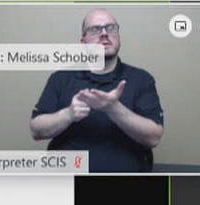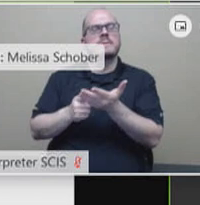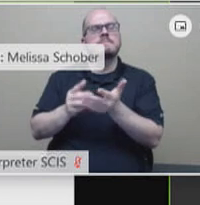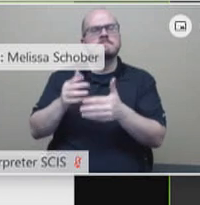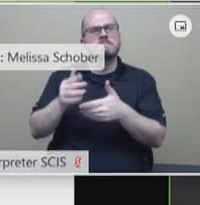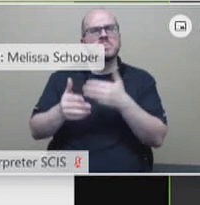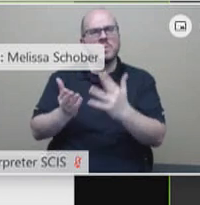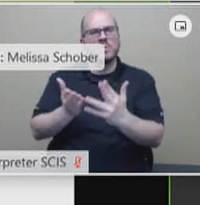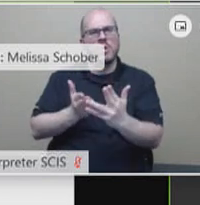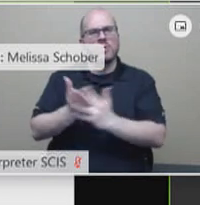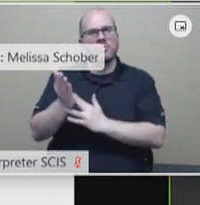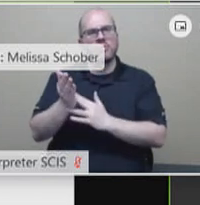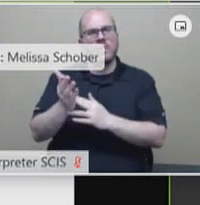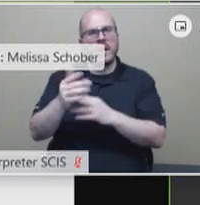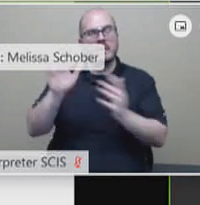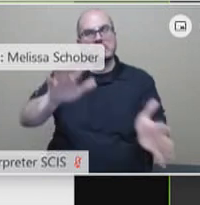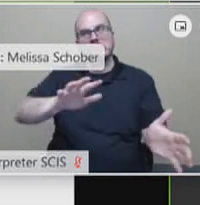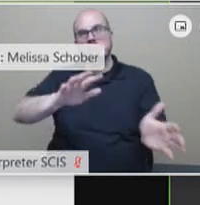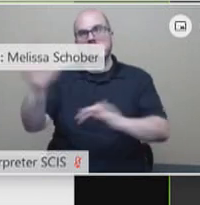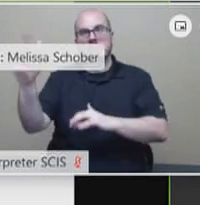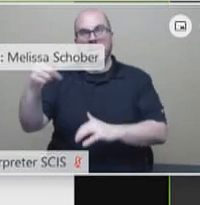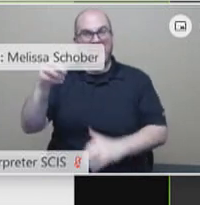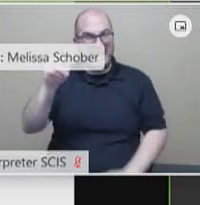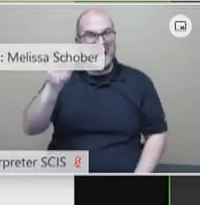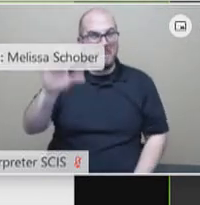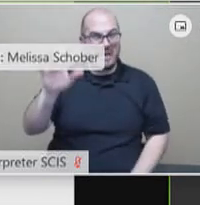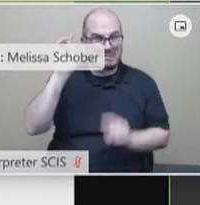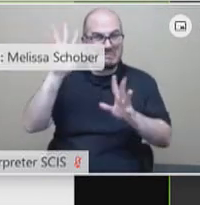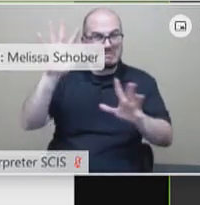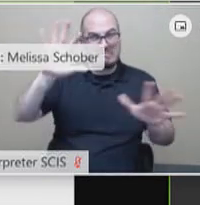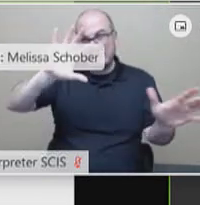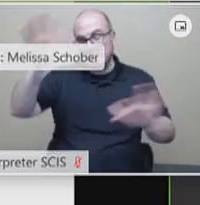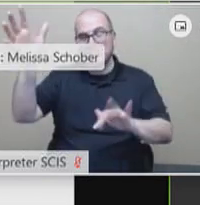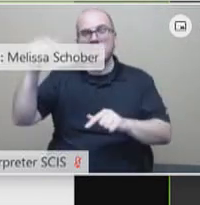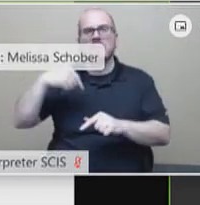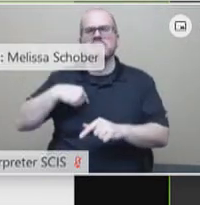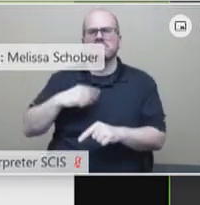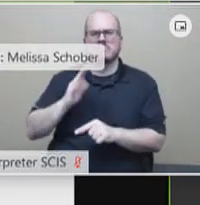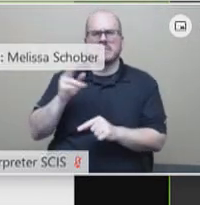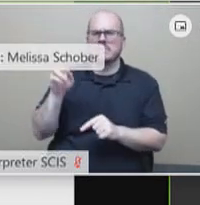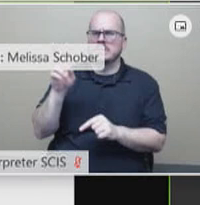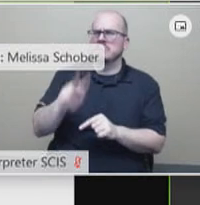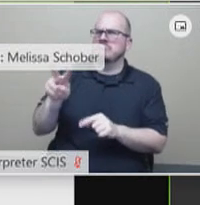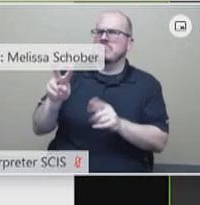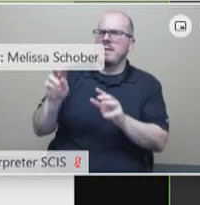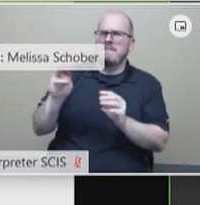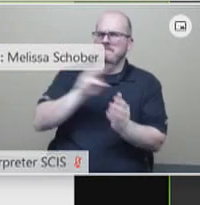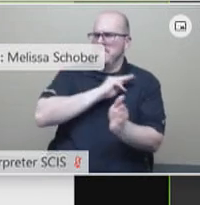a pandemic, and yet the mayor is cutting